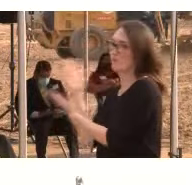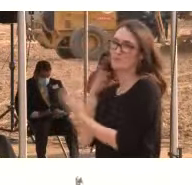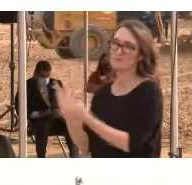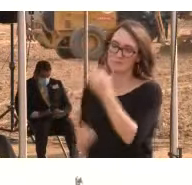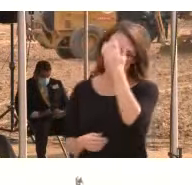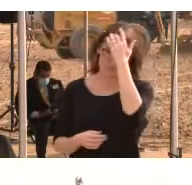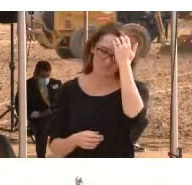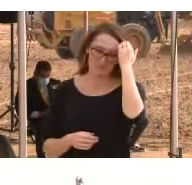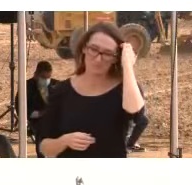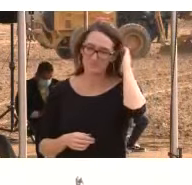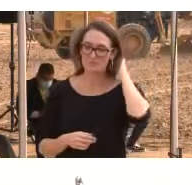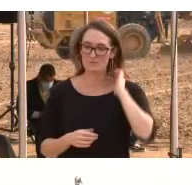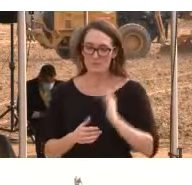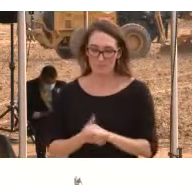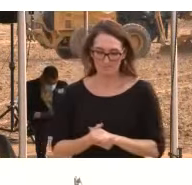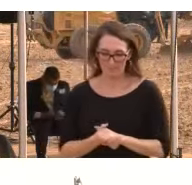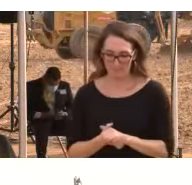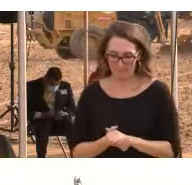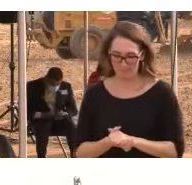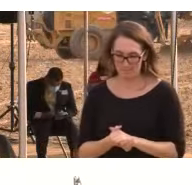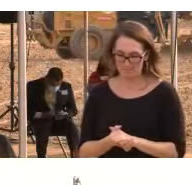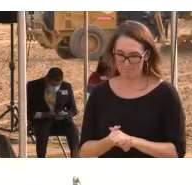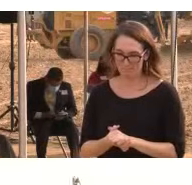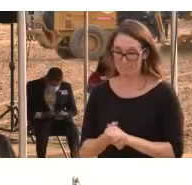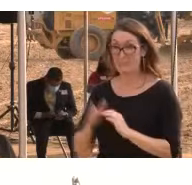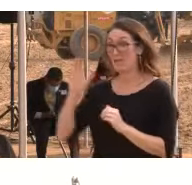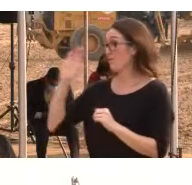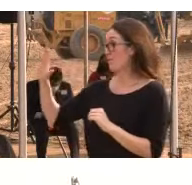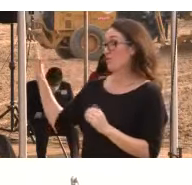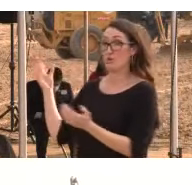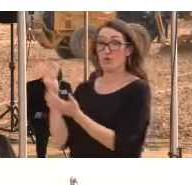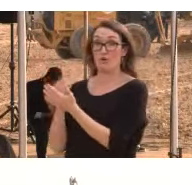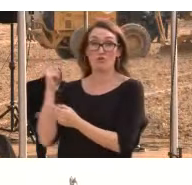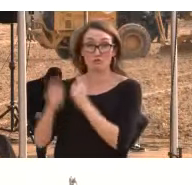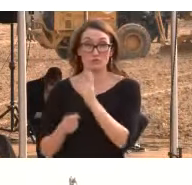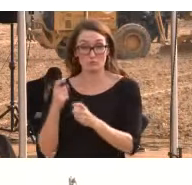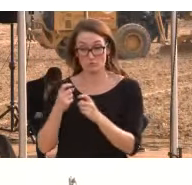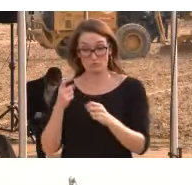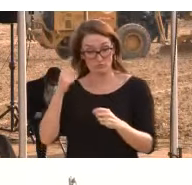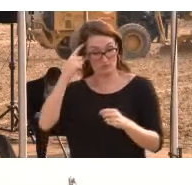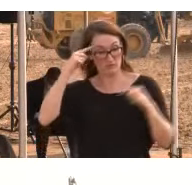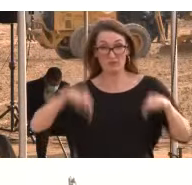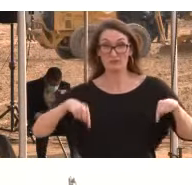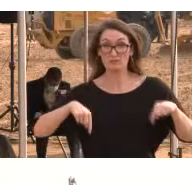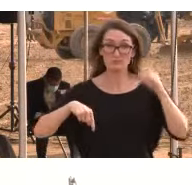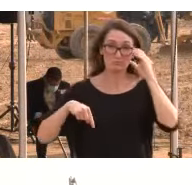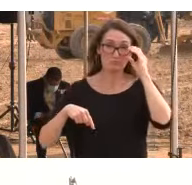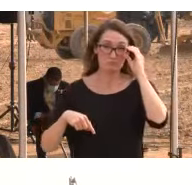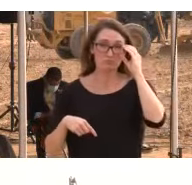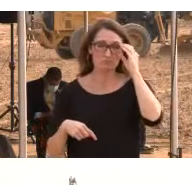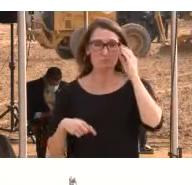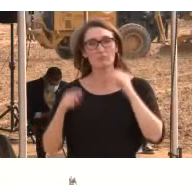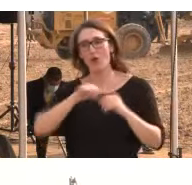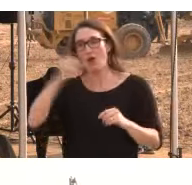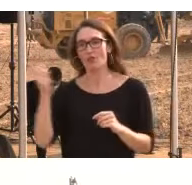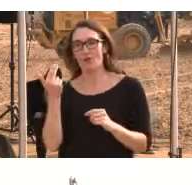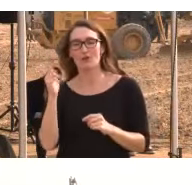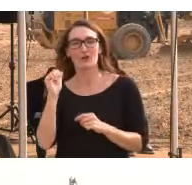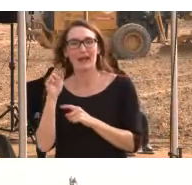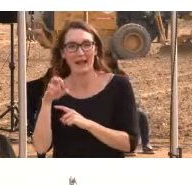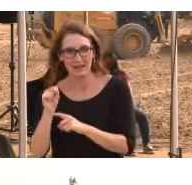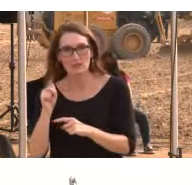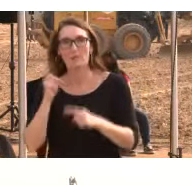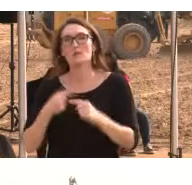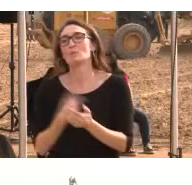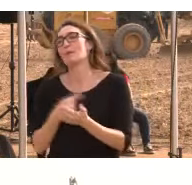their contributions in this company was another 13 acres, and we